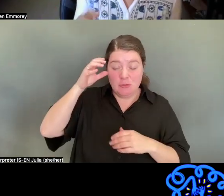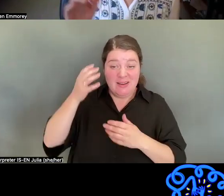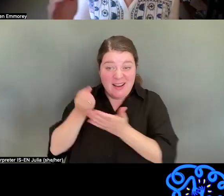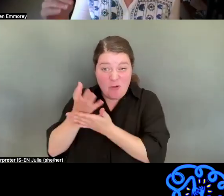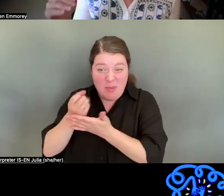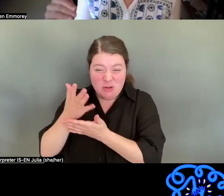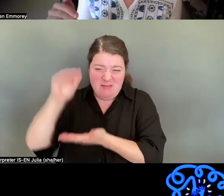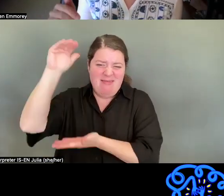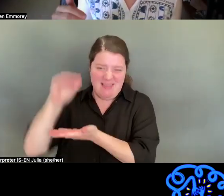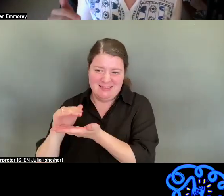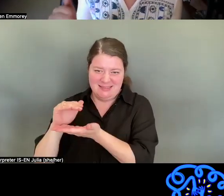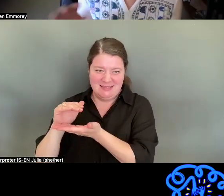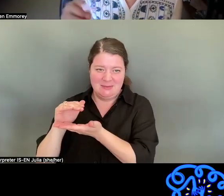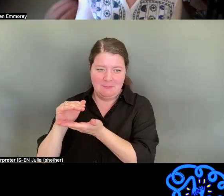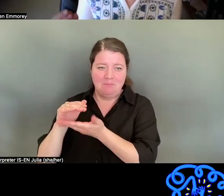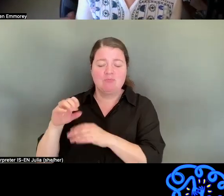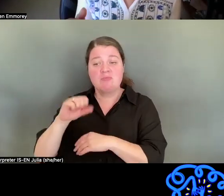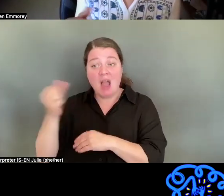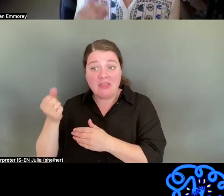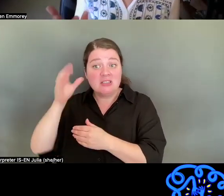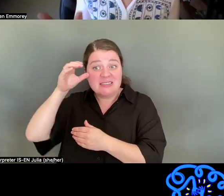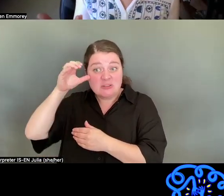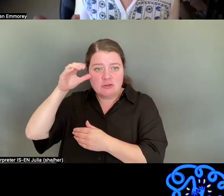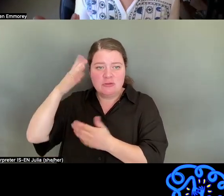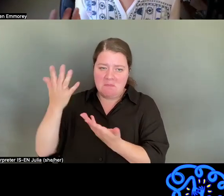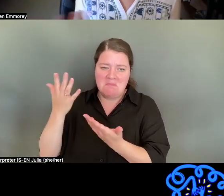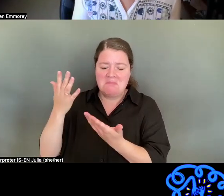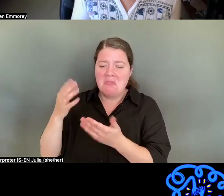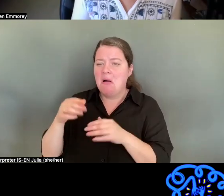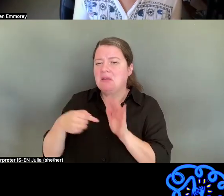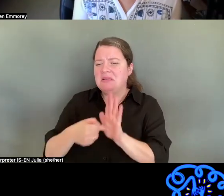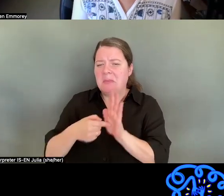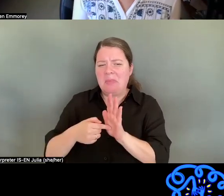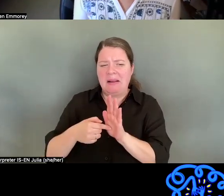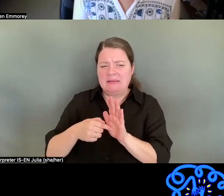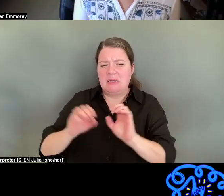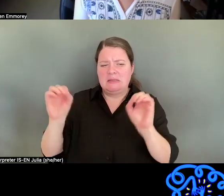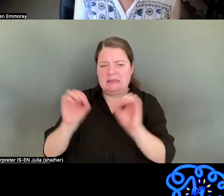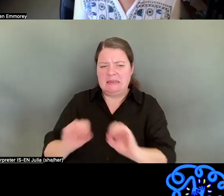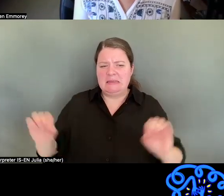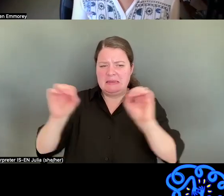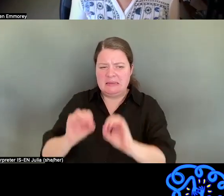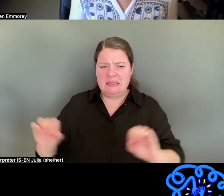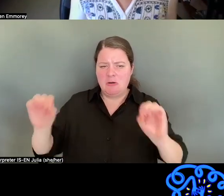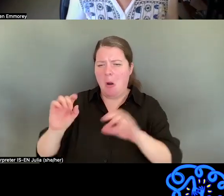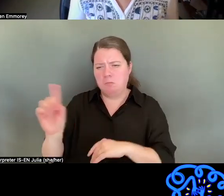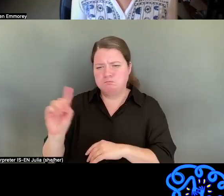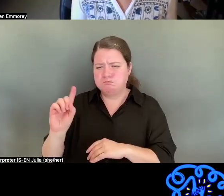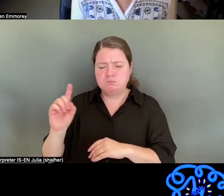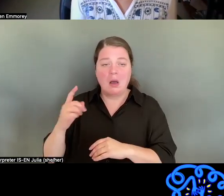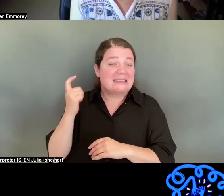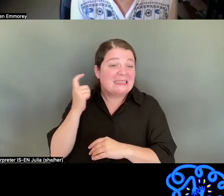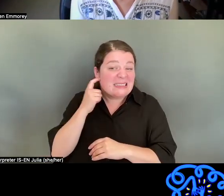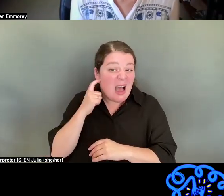that these other sensory information features were never depicted. So for example, for sound,